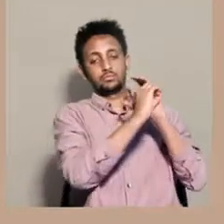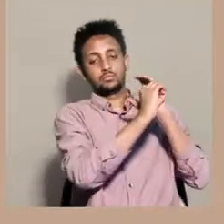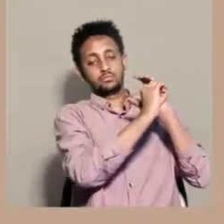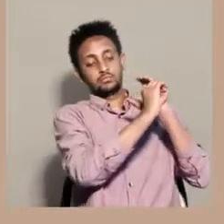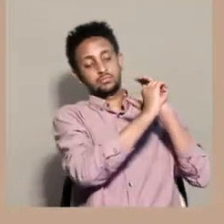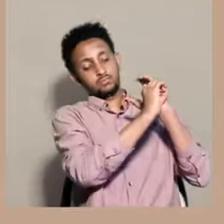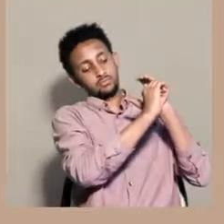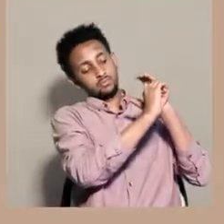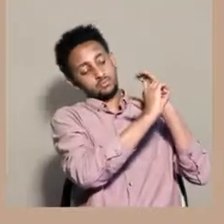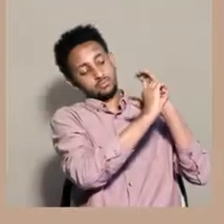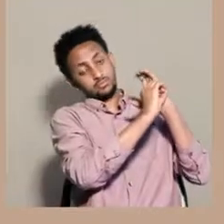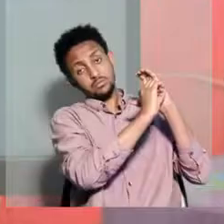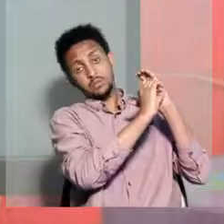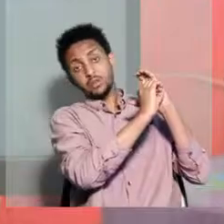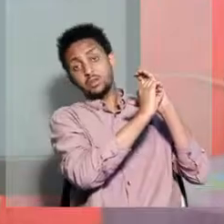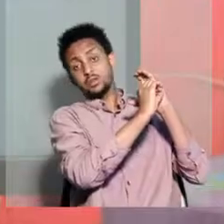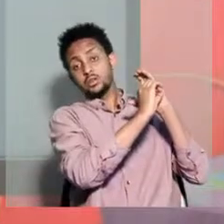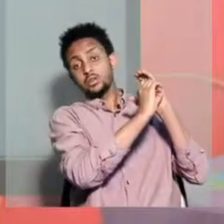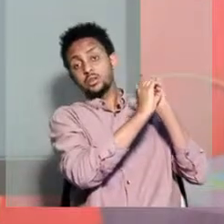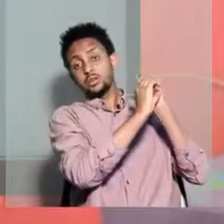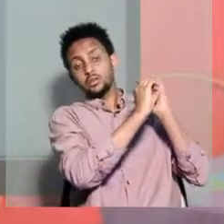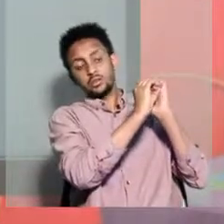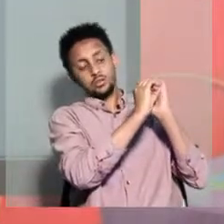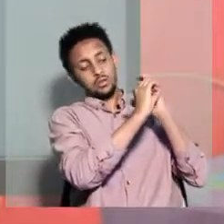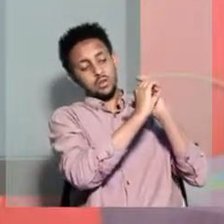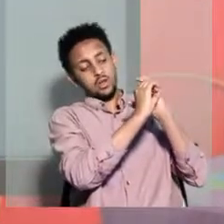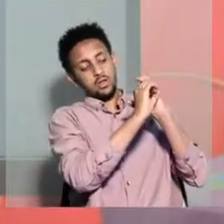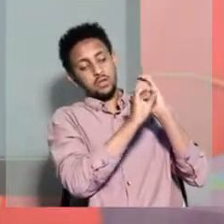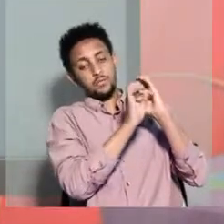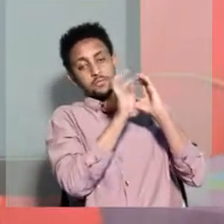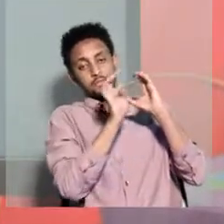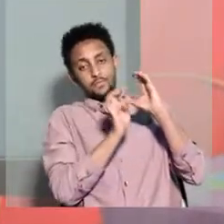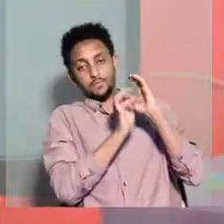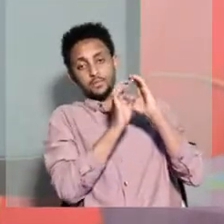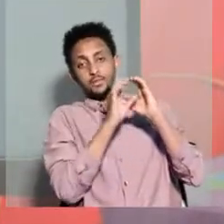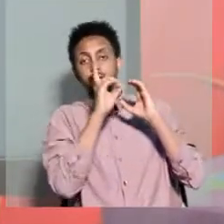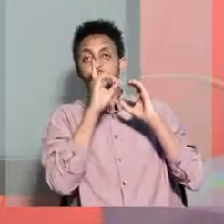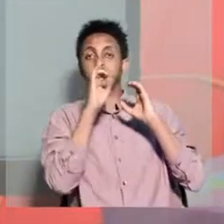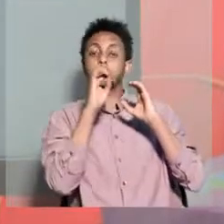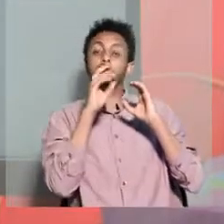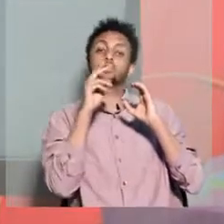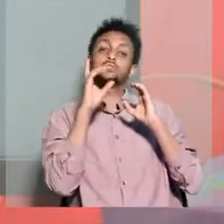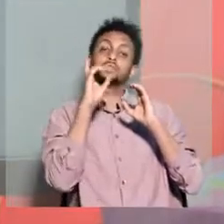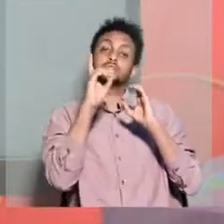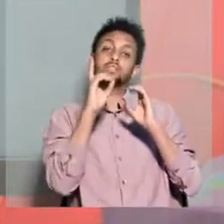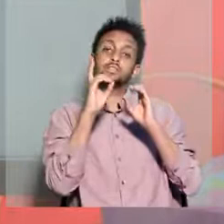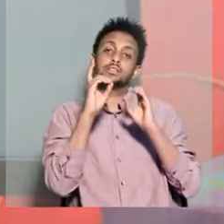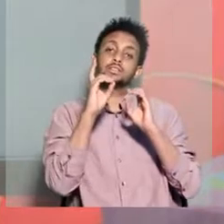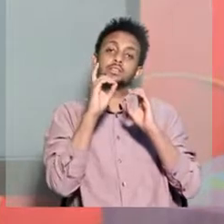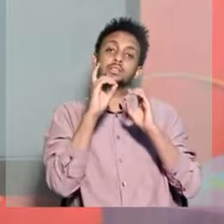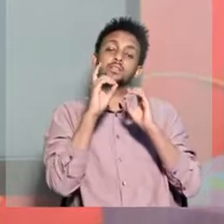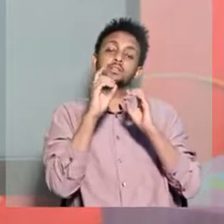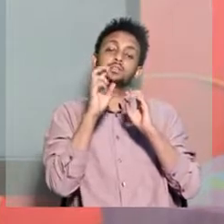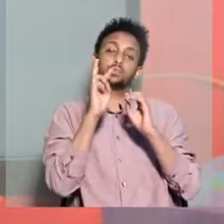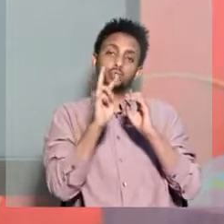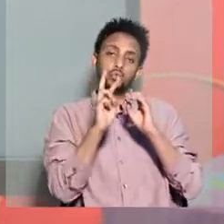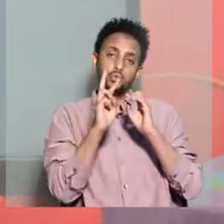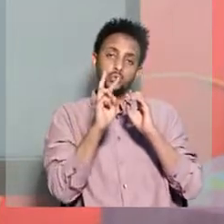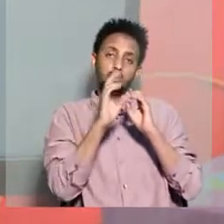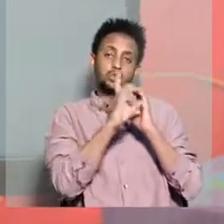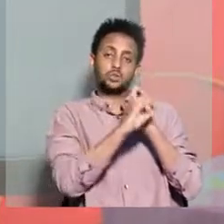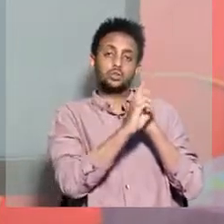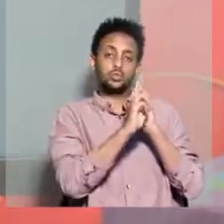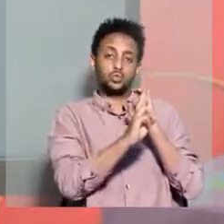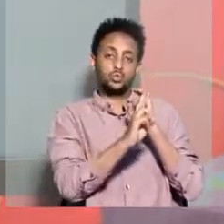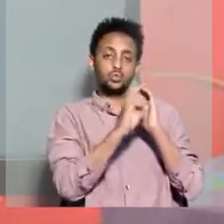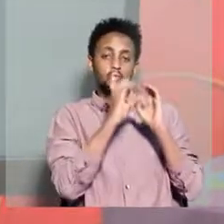centimeter. And the hose ends up to that of a nozzle. The diameter of the nozzle, D, let's say D2, diameter